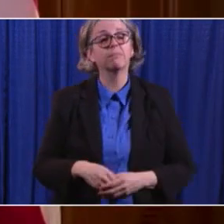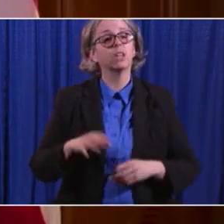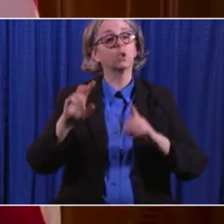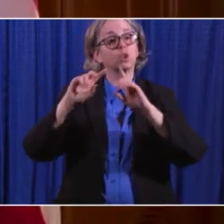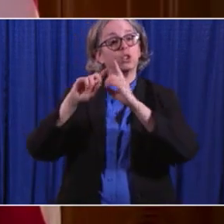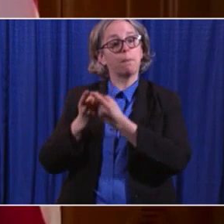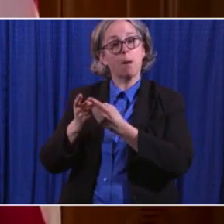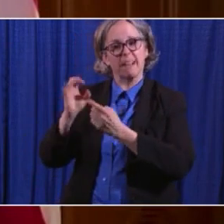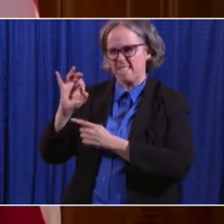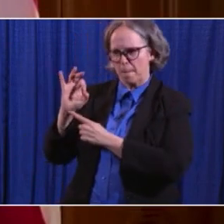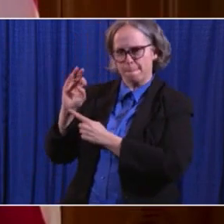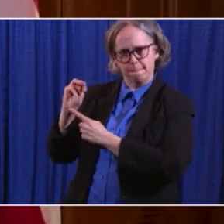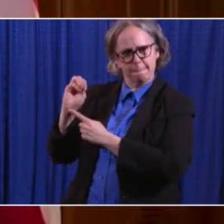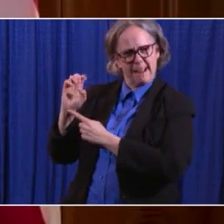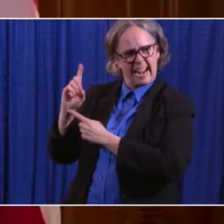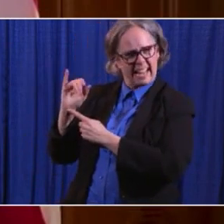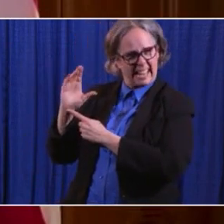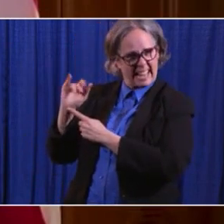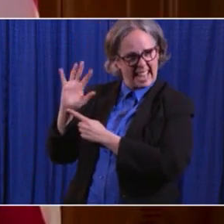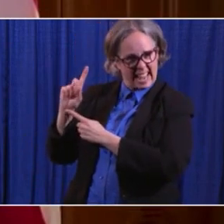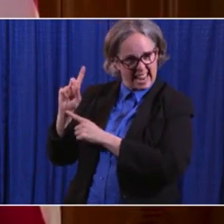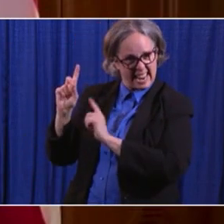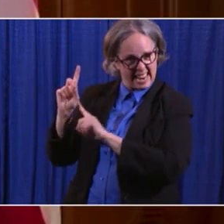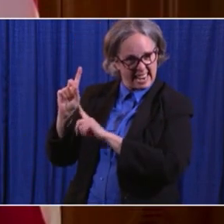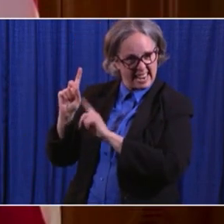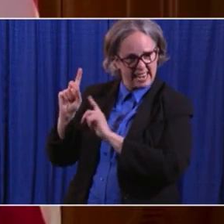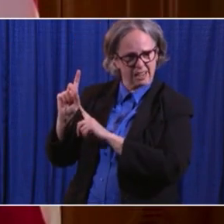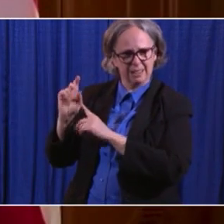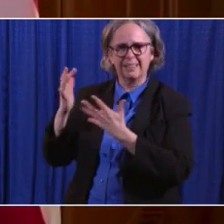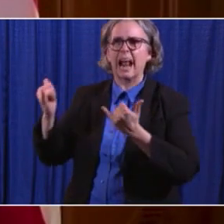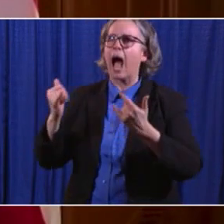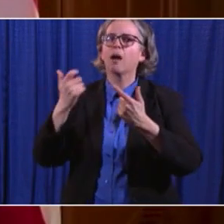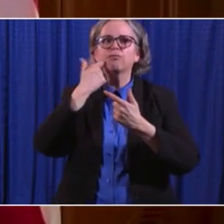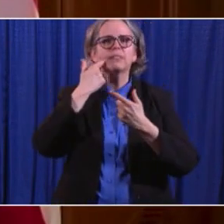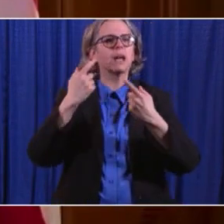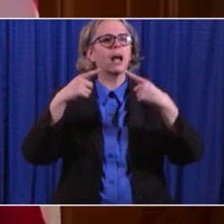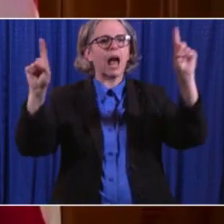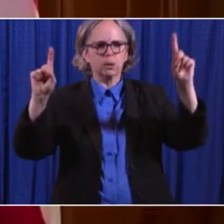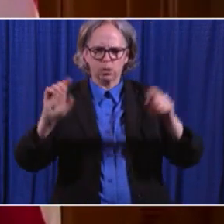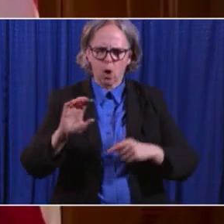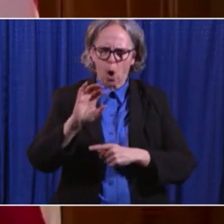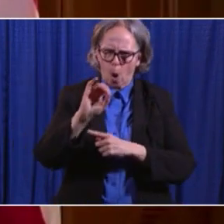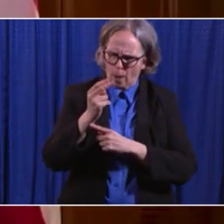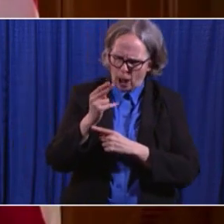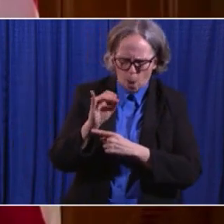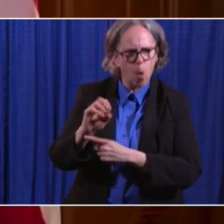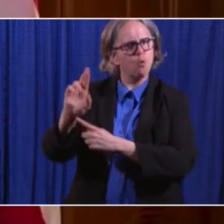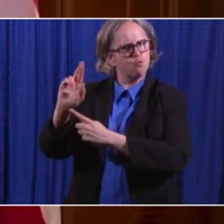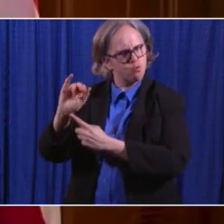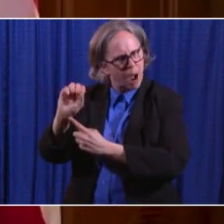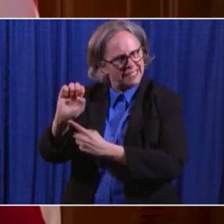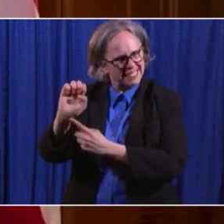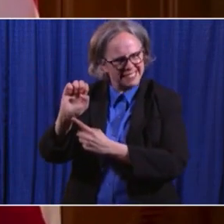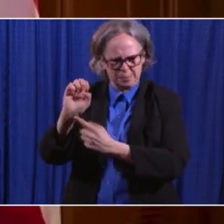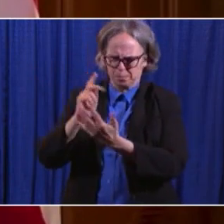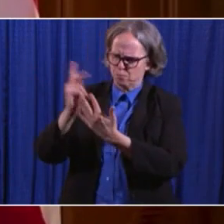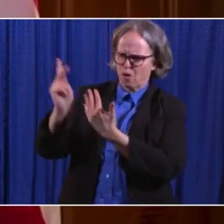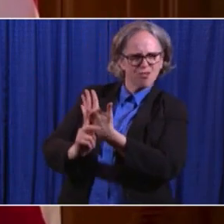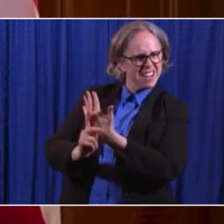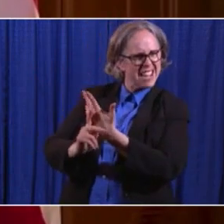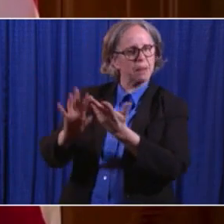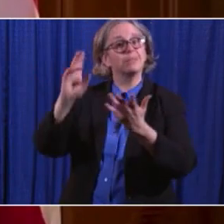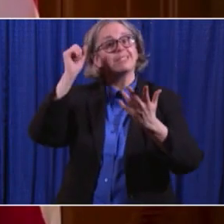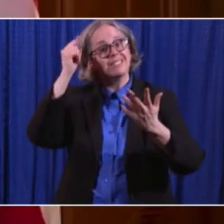vendor for the Ohio Rise program that will serve all of Ohio's eligible children. To enroll in